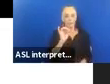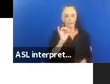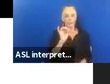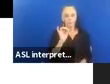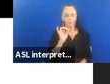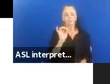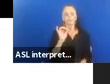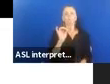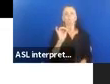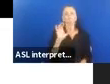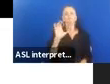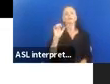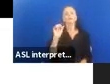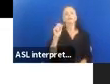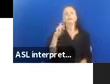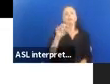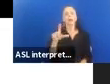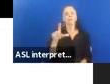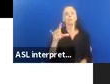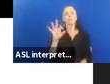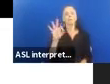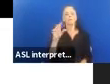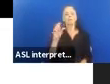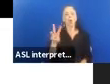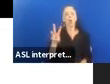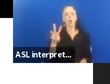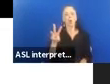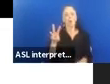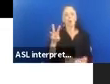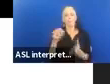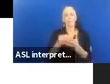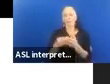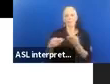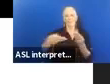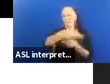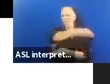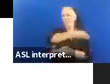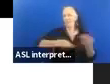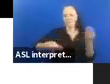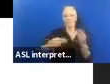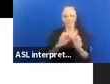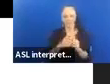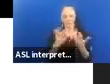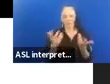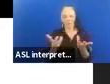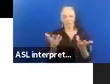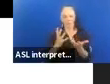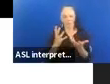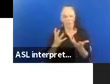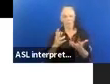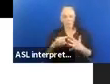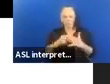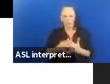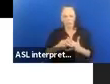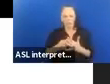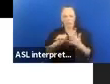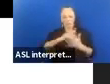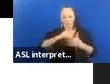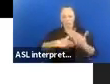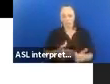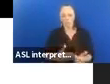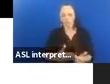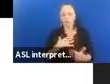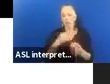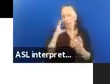So capital flows. What sets this all in motion? We like this image